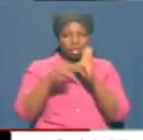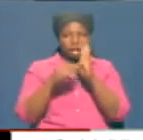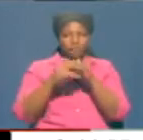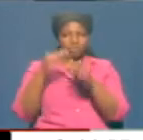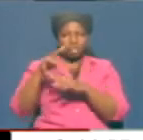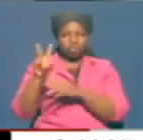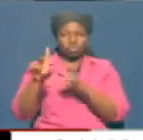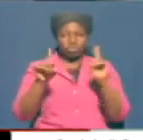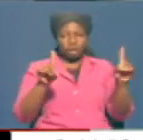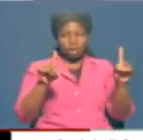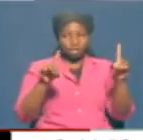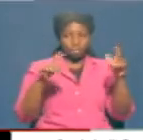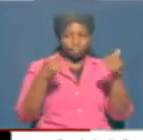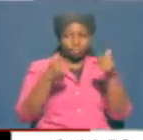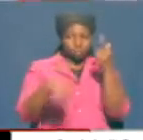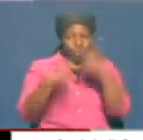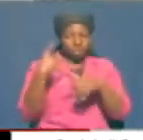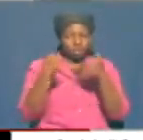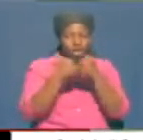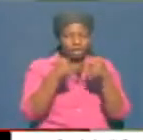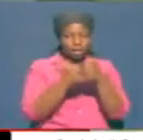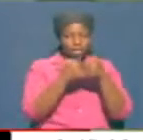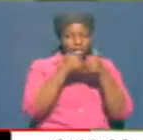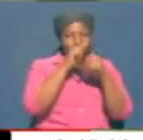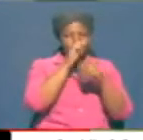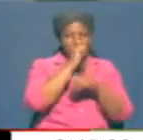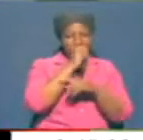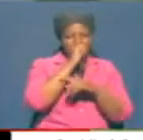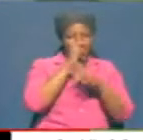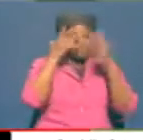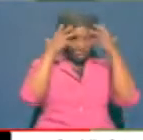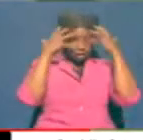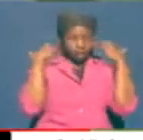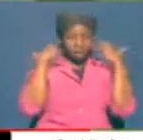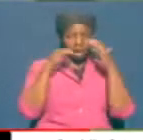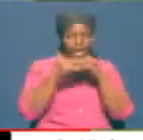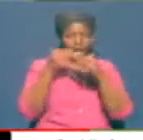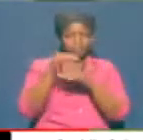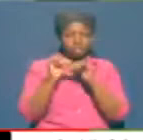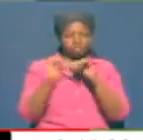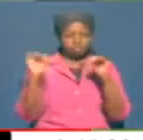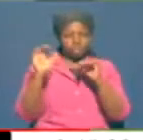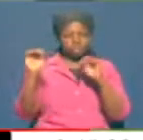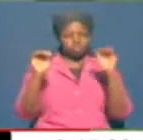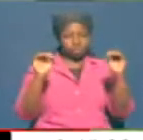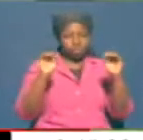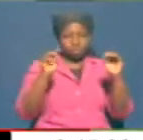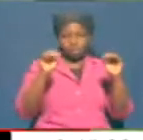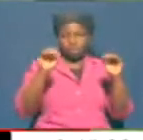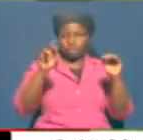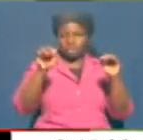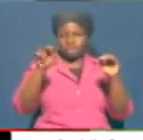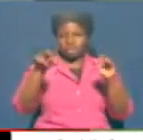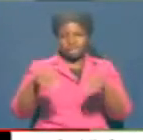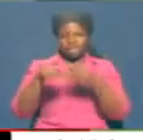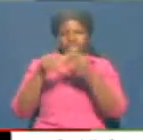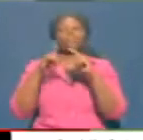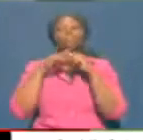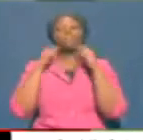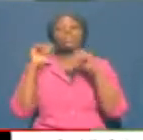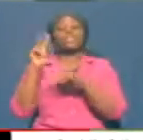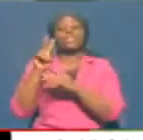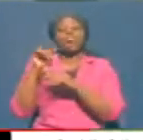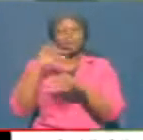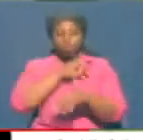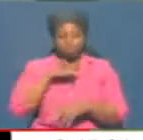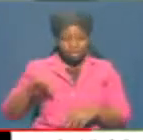Simba Queens. After a barren draw in the first half, Morina Chien gave host Vihiga Queens the lead in the 63rd